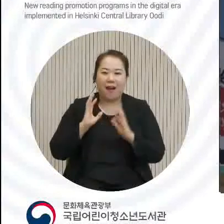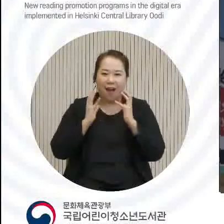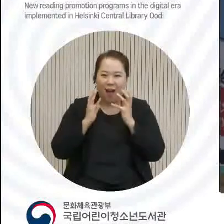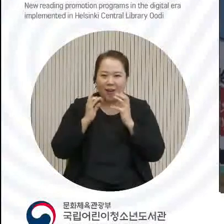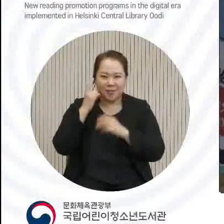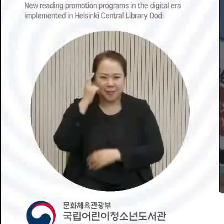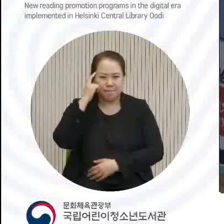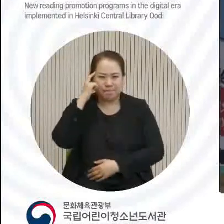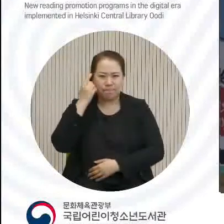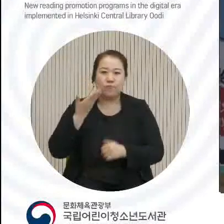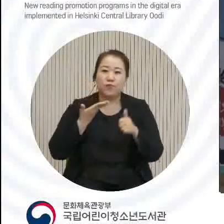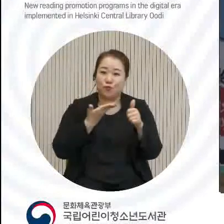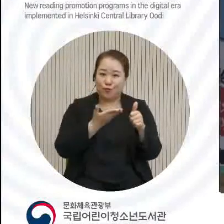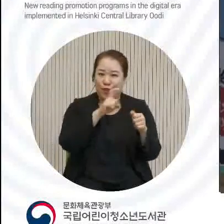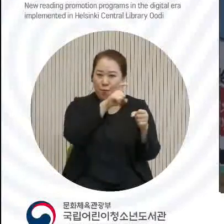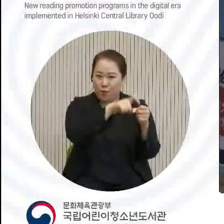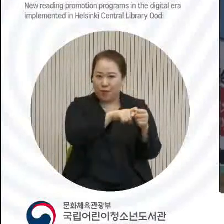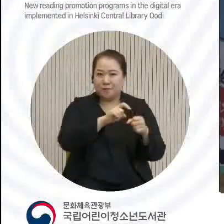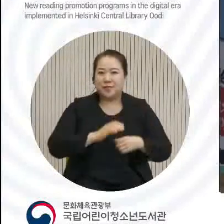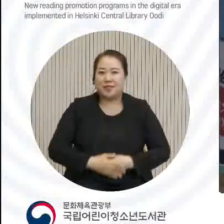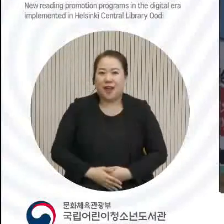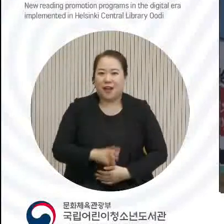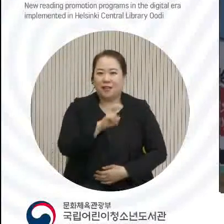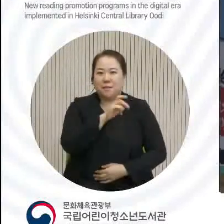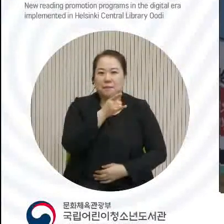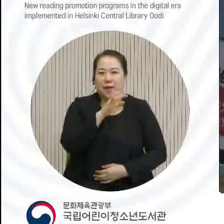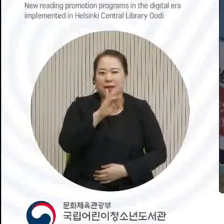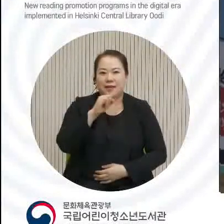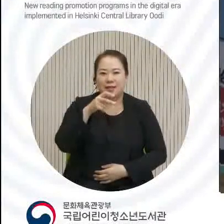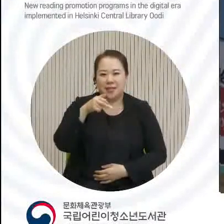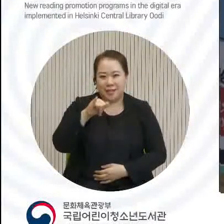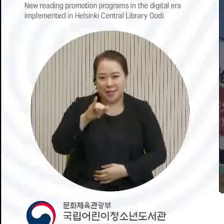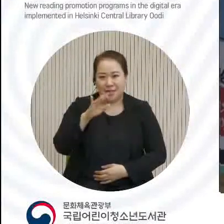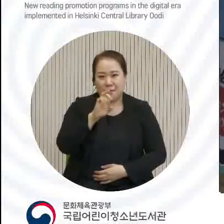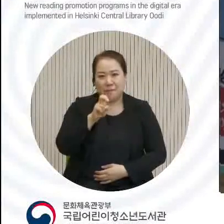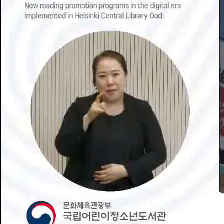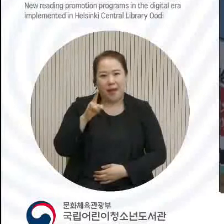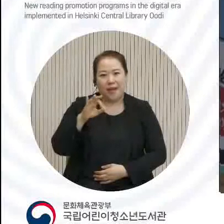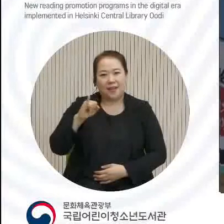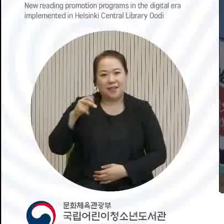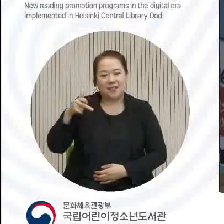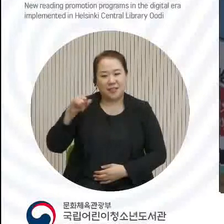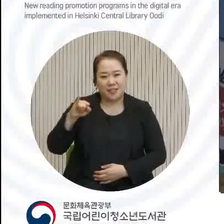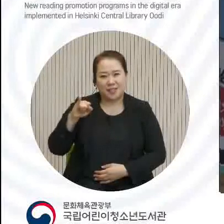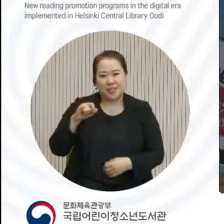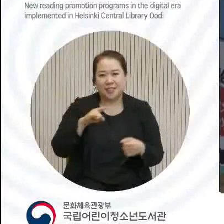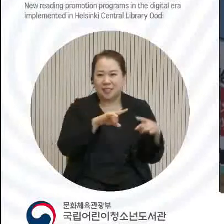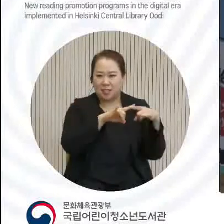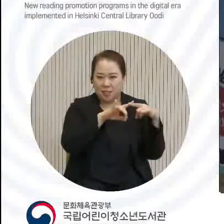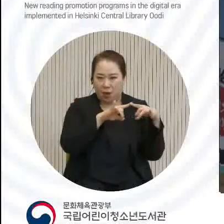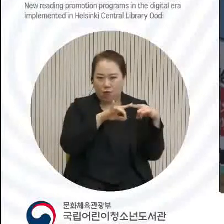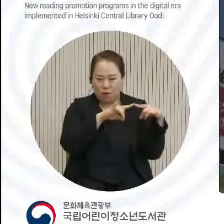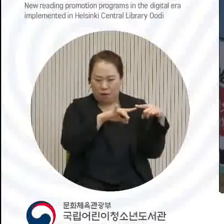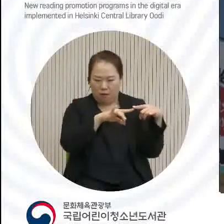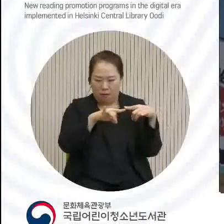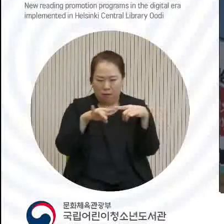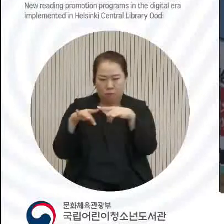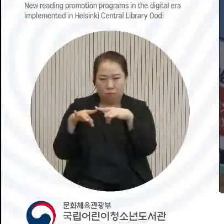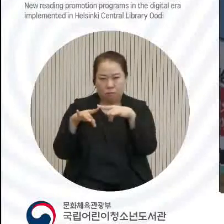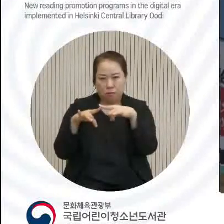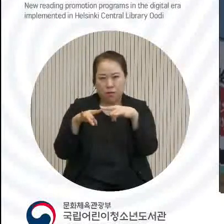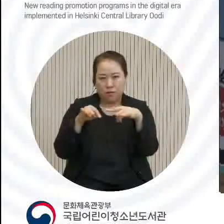Makey is an application that makes use of electricity and conduction to produce different sounds.